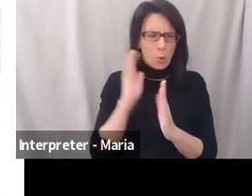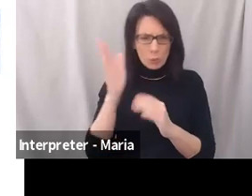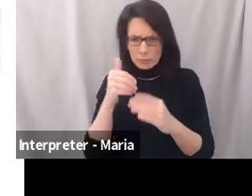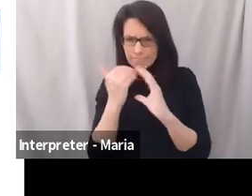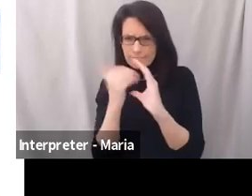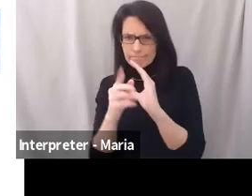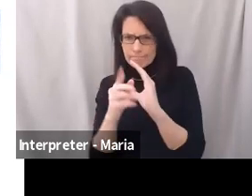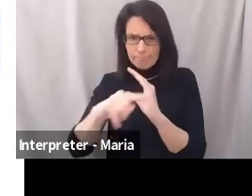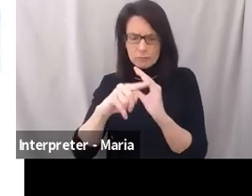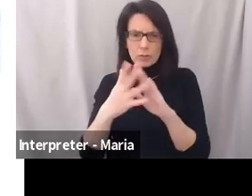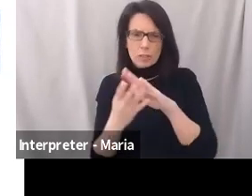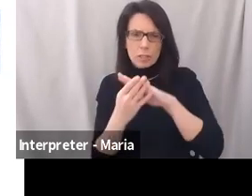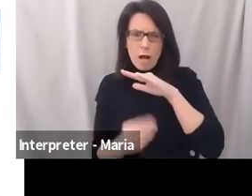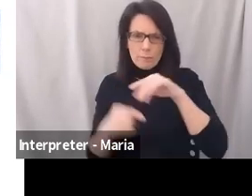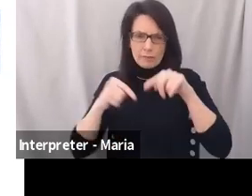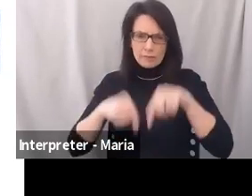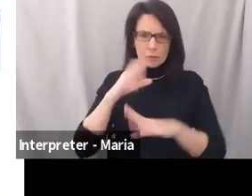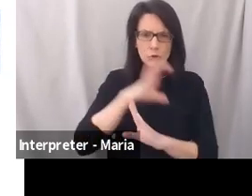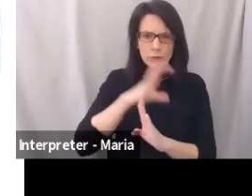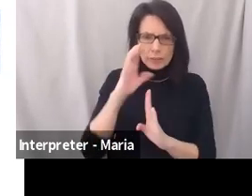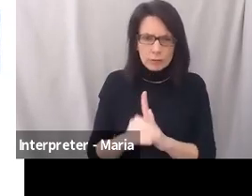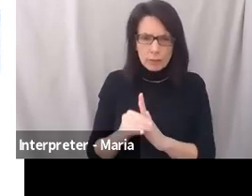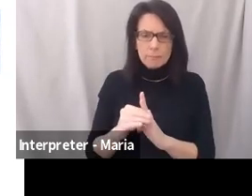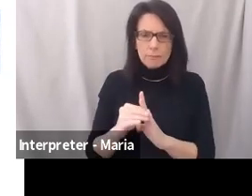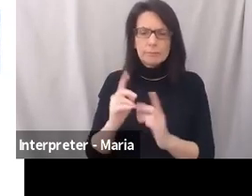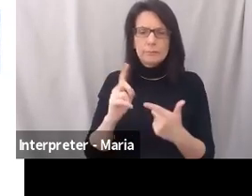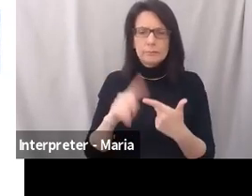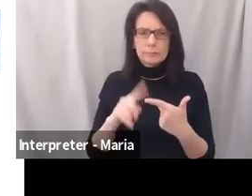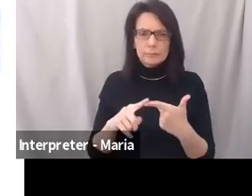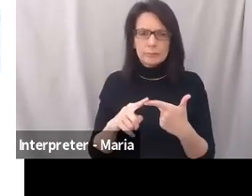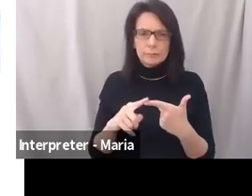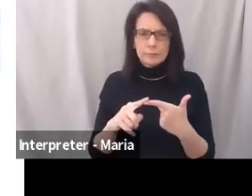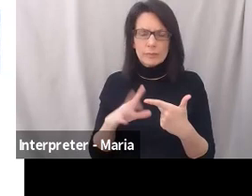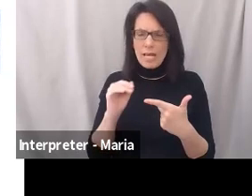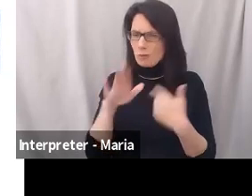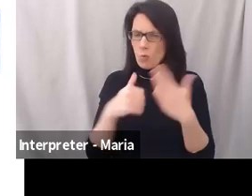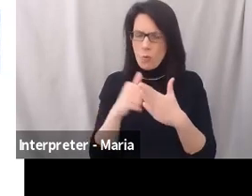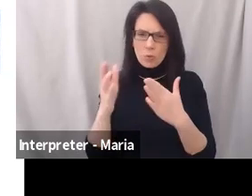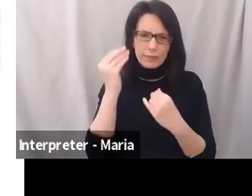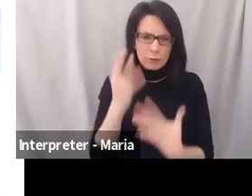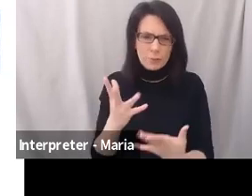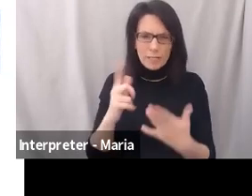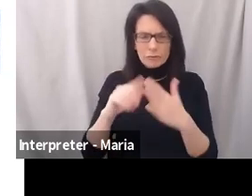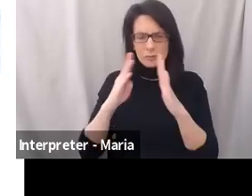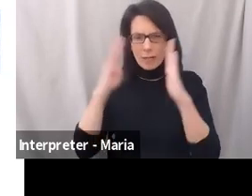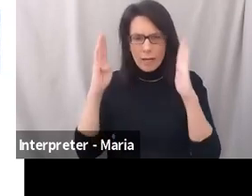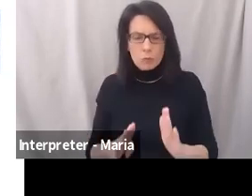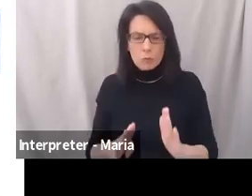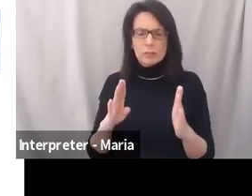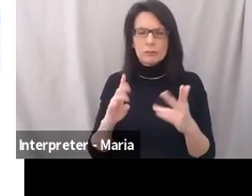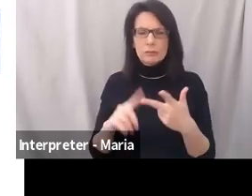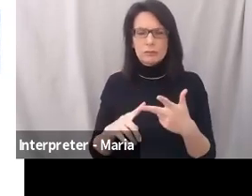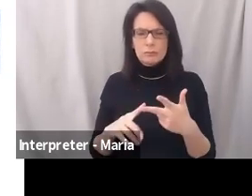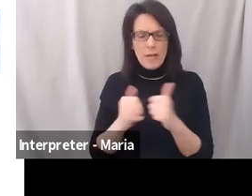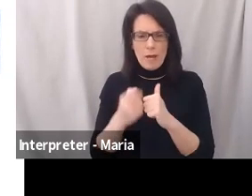Allstate Foundation curriculum on the first link, and there's like information about housing, about how to pay